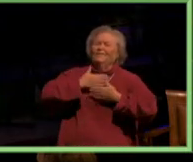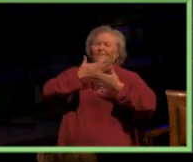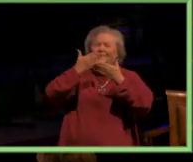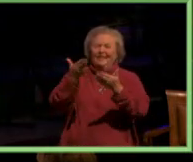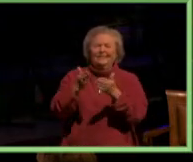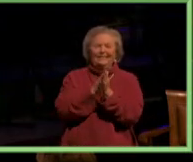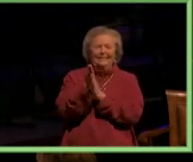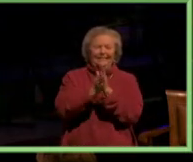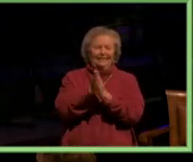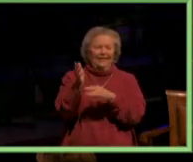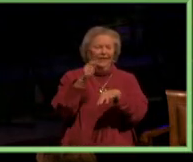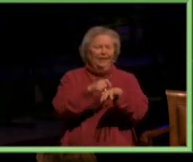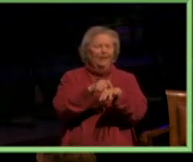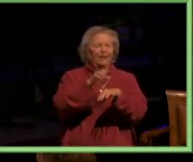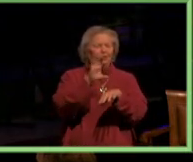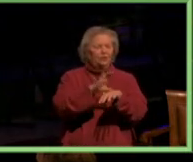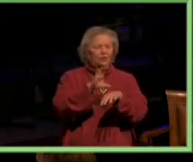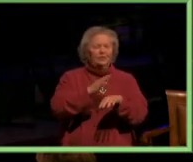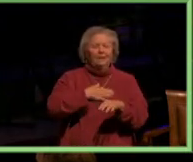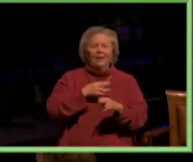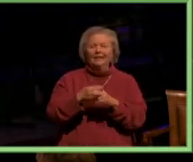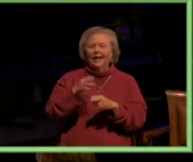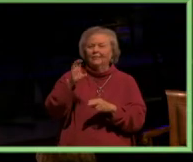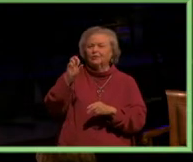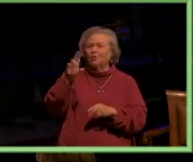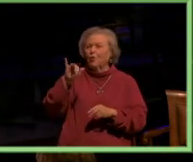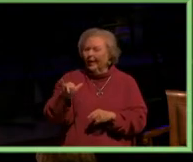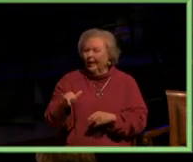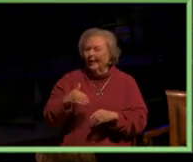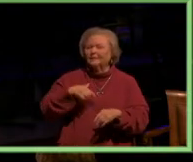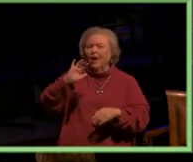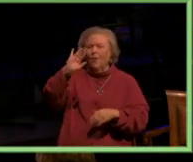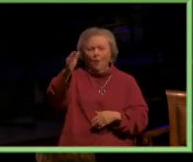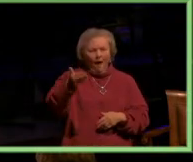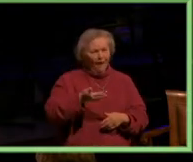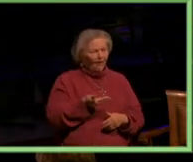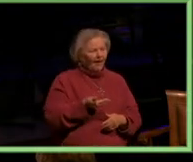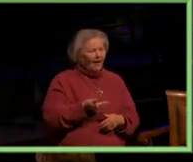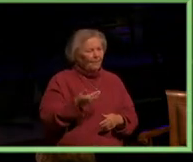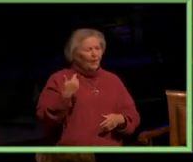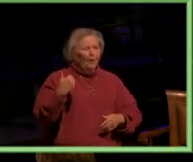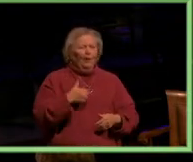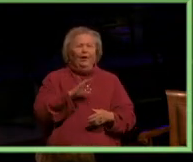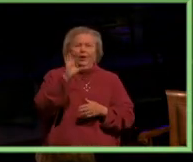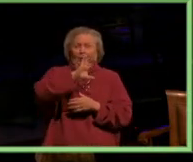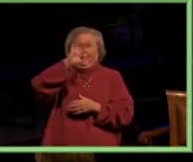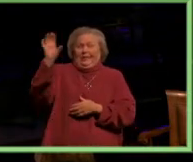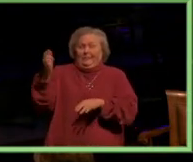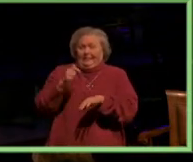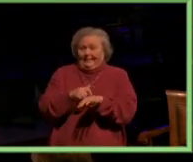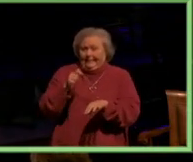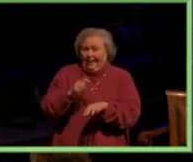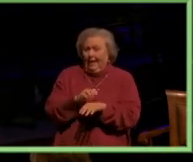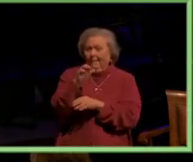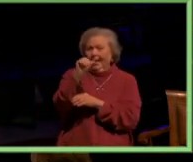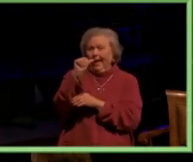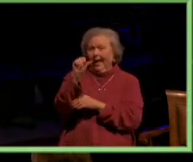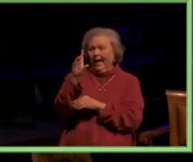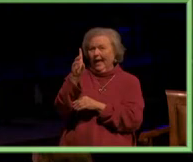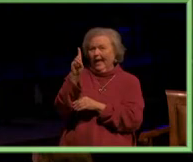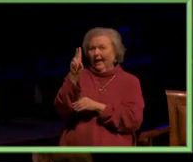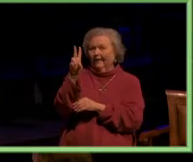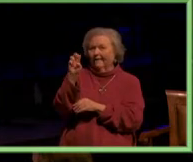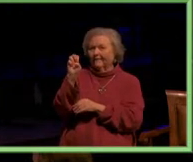church. We're so glad you're here this morning. I'm Pastor Corey, and I want to say welcome. As you can tell, we are in the Christmas season, the Advent season, as we